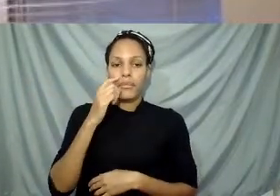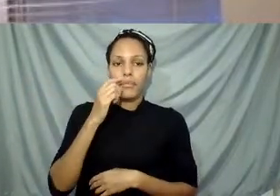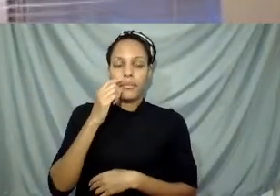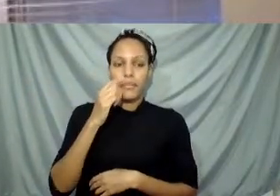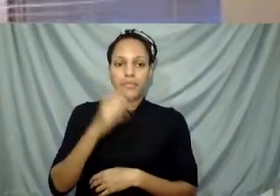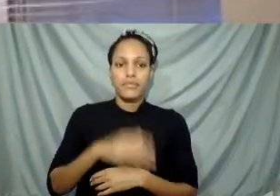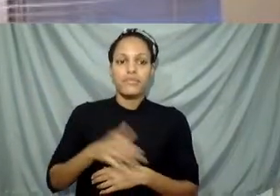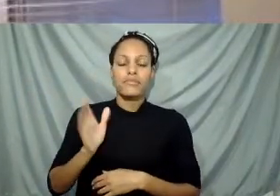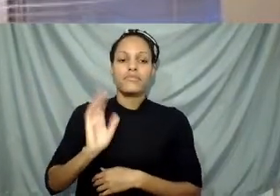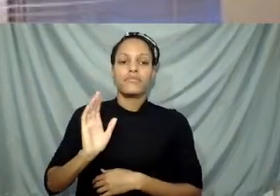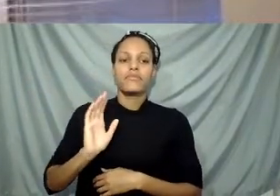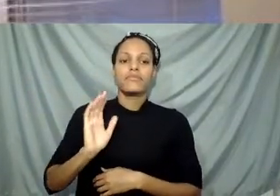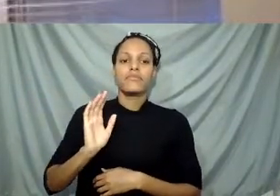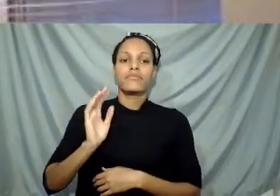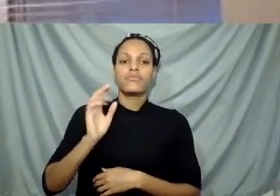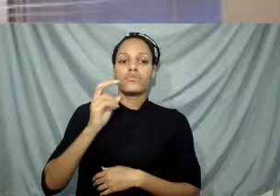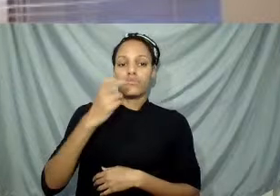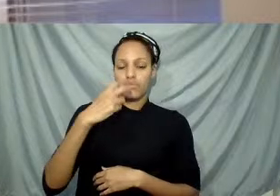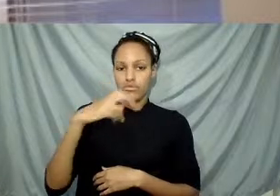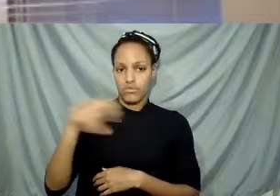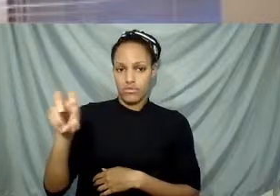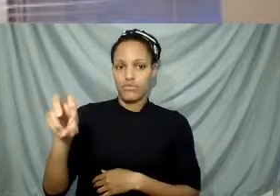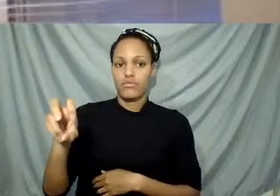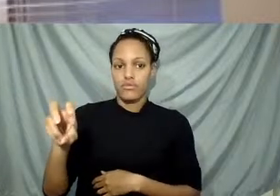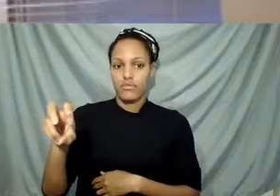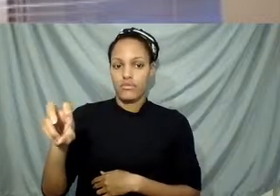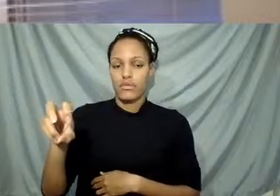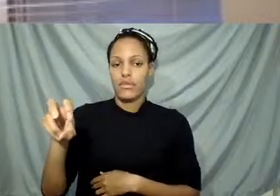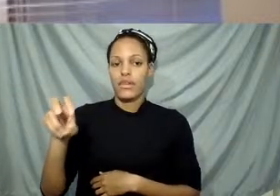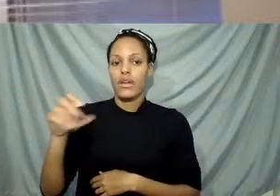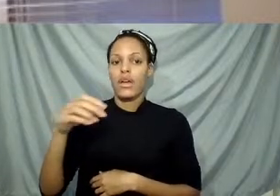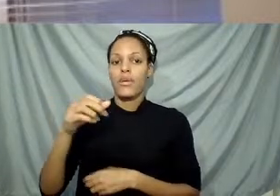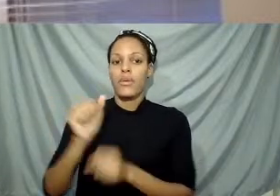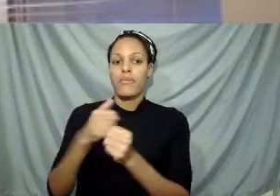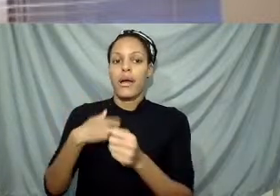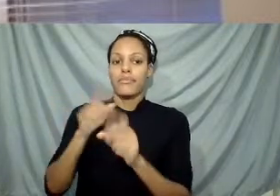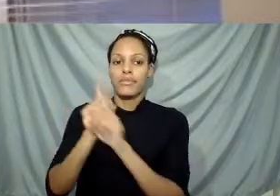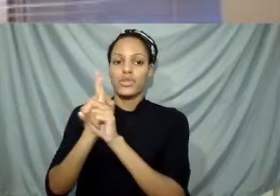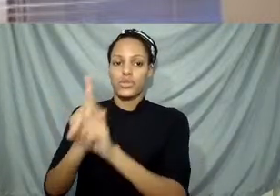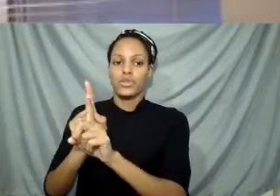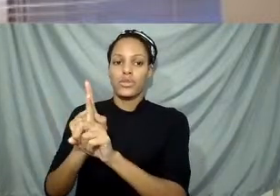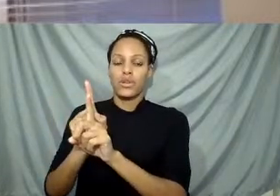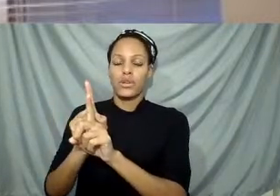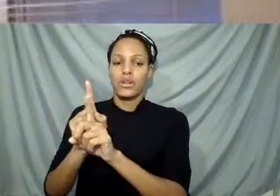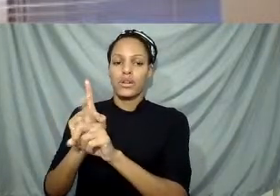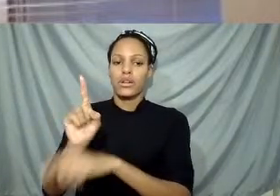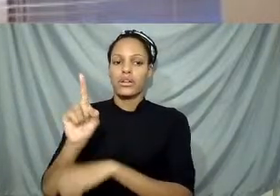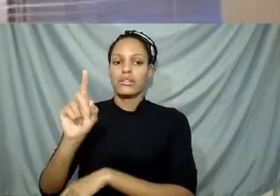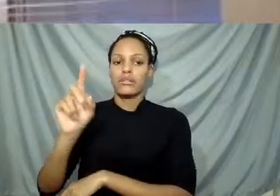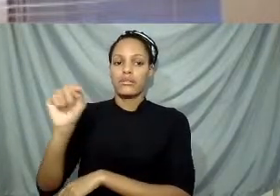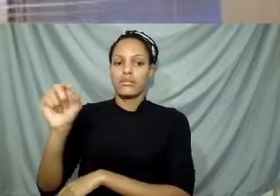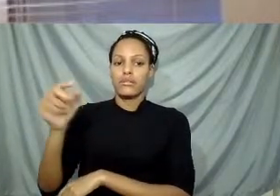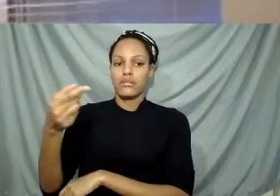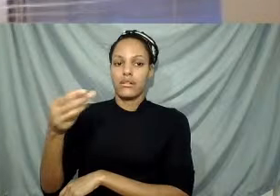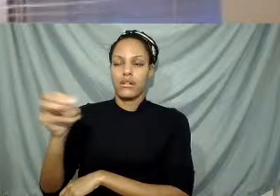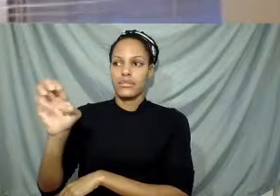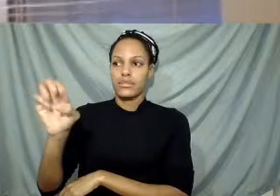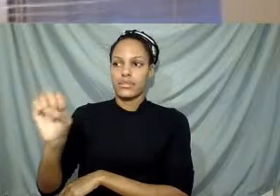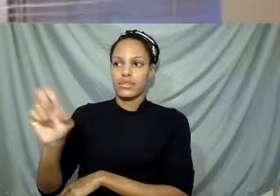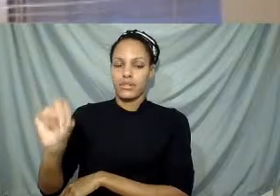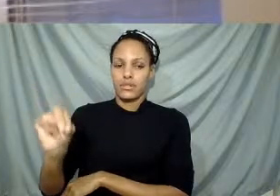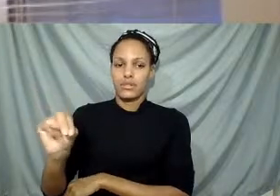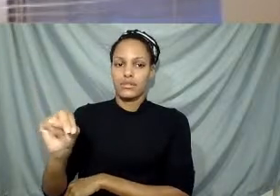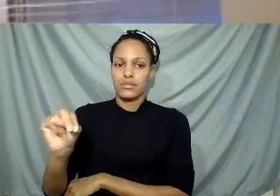I made my first trip to Kemet with my mentor, Leako Thompson. Prior to making the trip, he